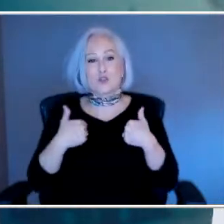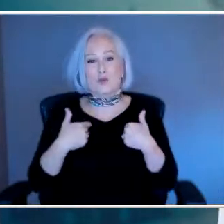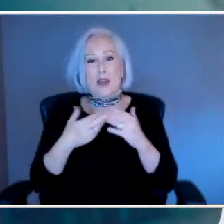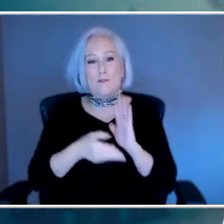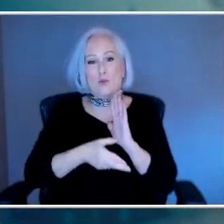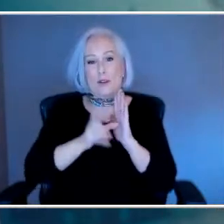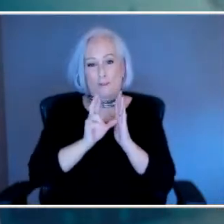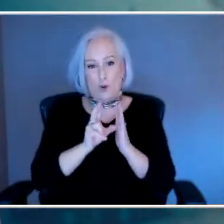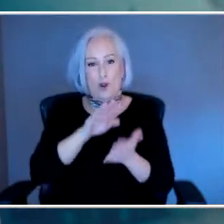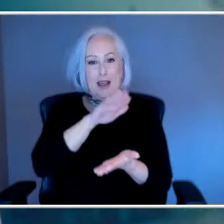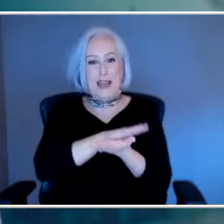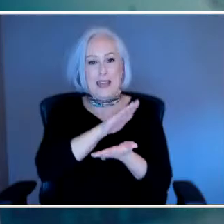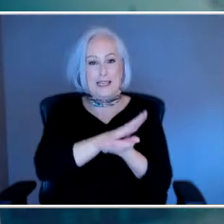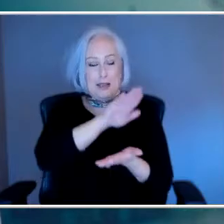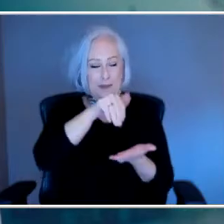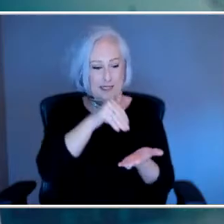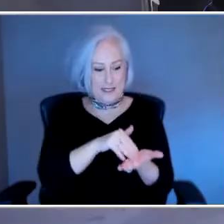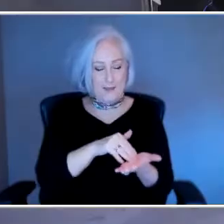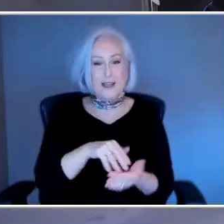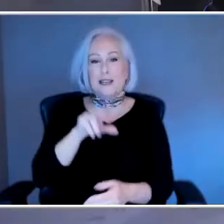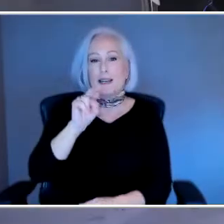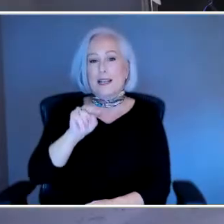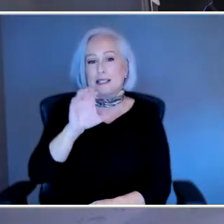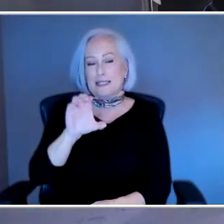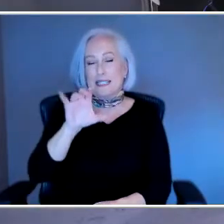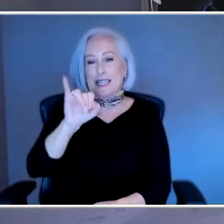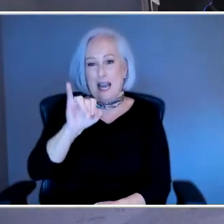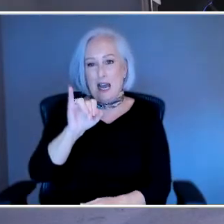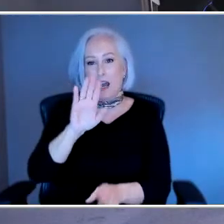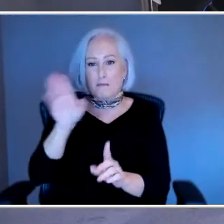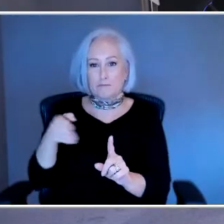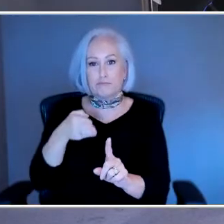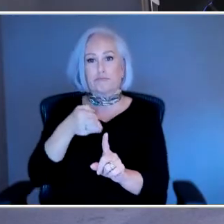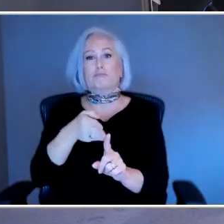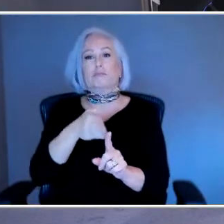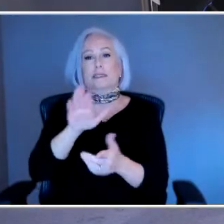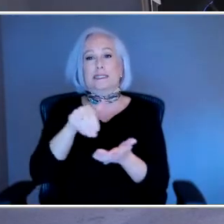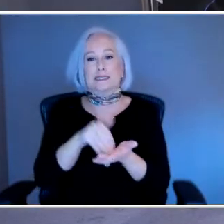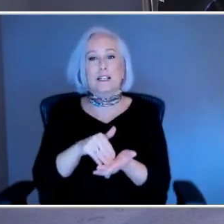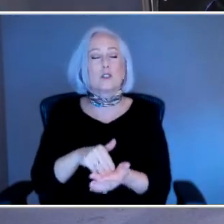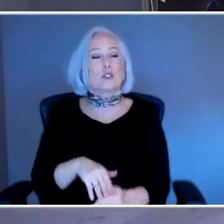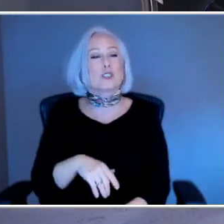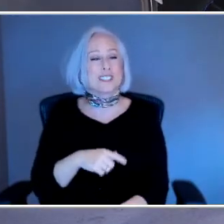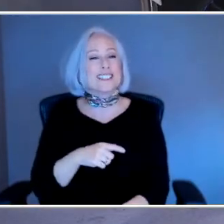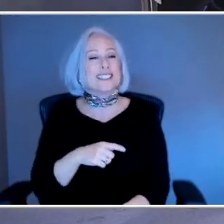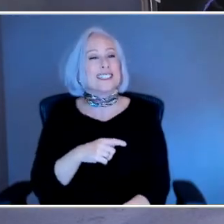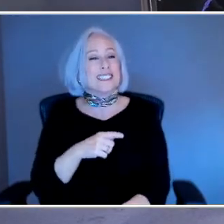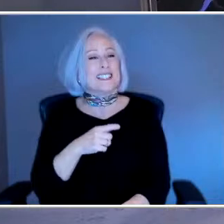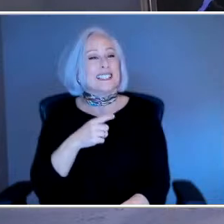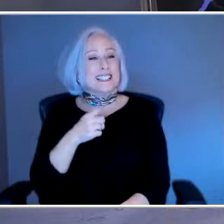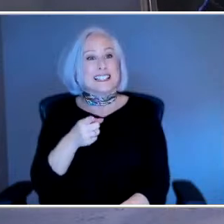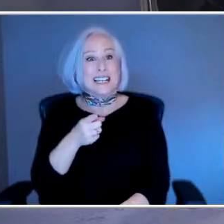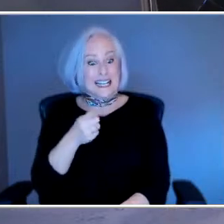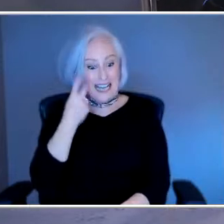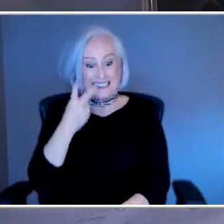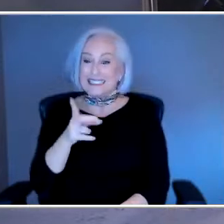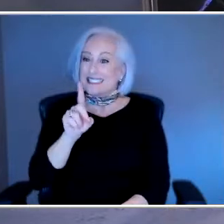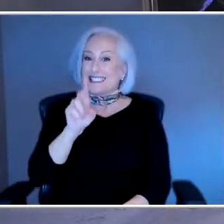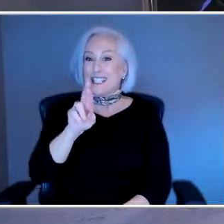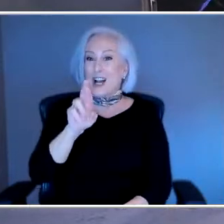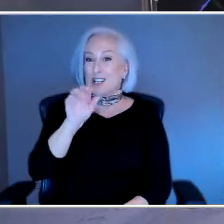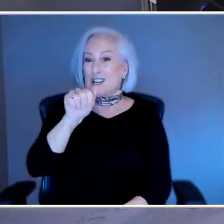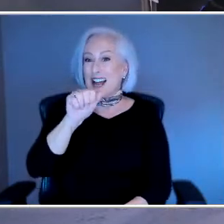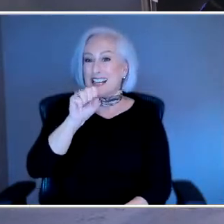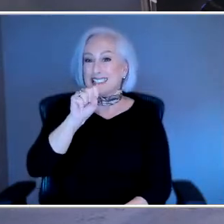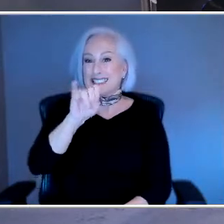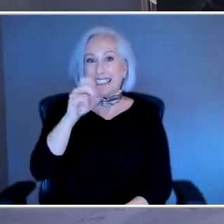center, at an NCI designated center. So basically ask the question, has Dr. Ossie seen pathology? Or that. Then